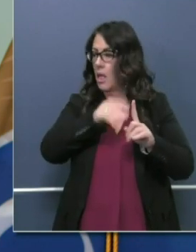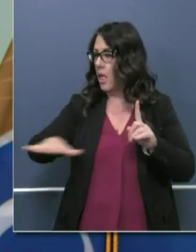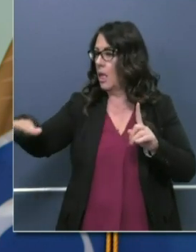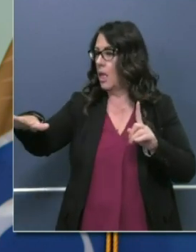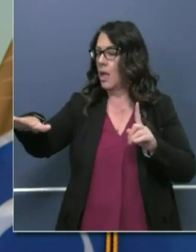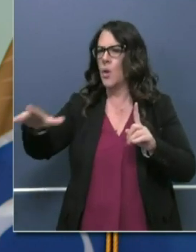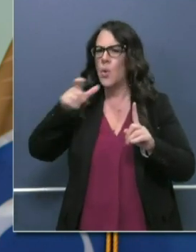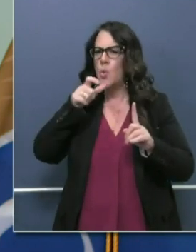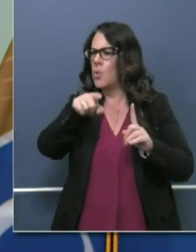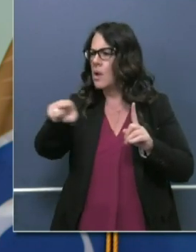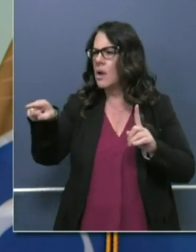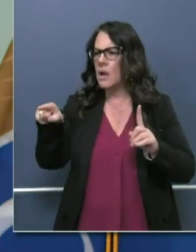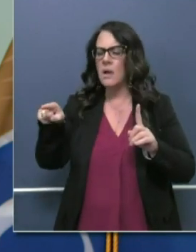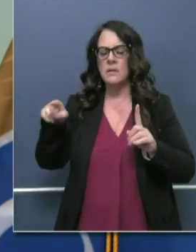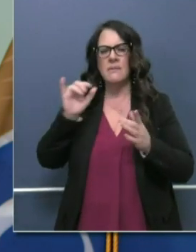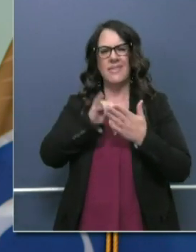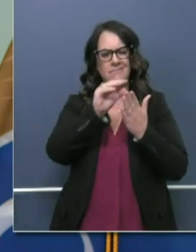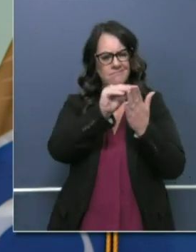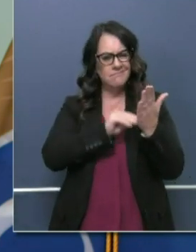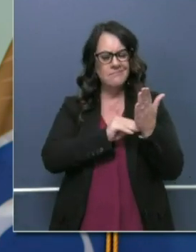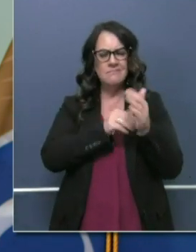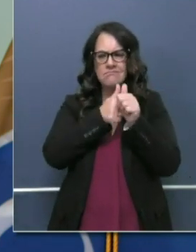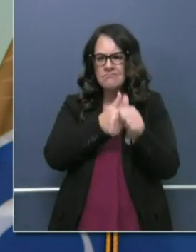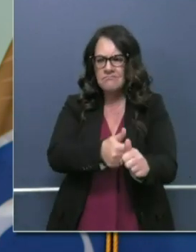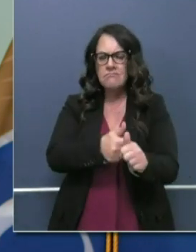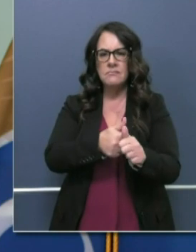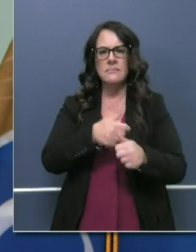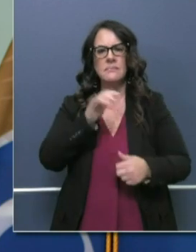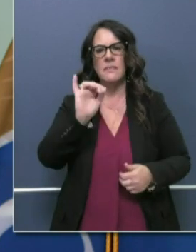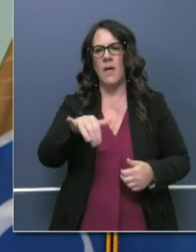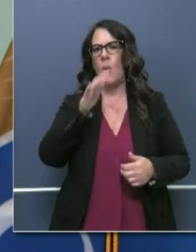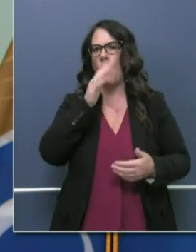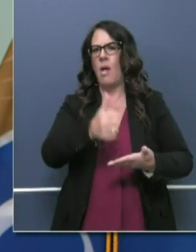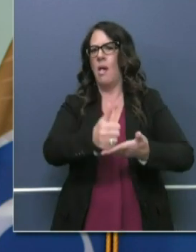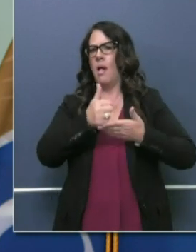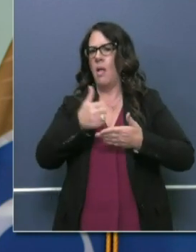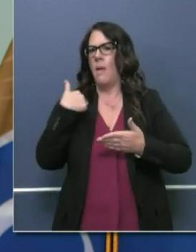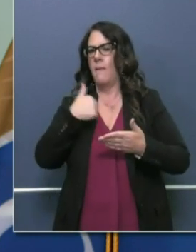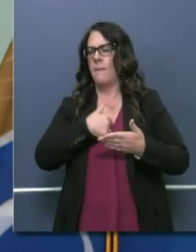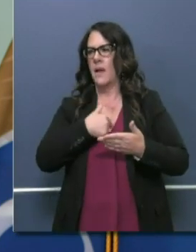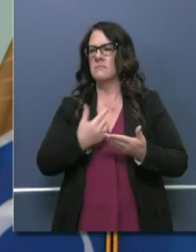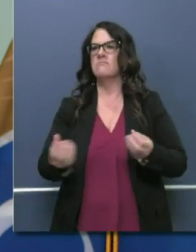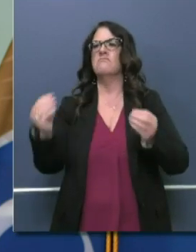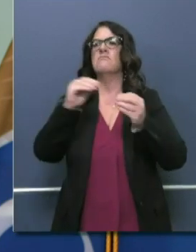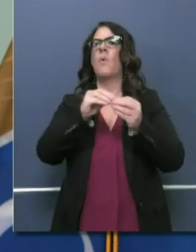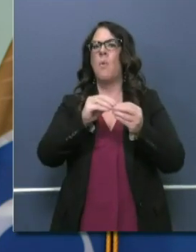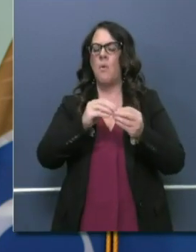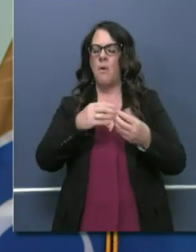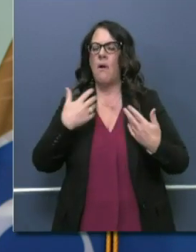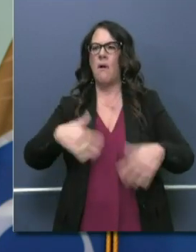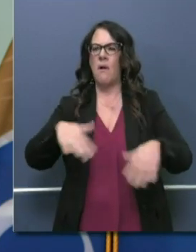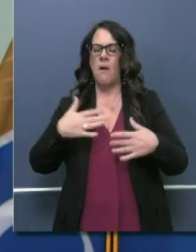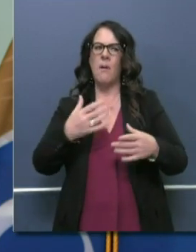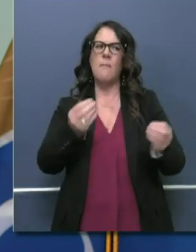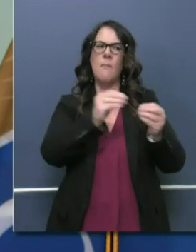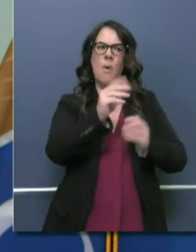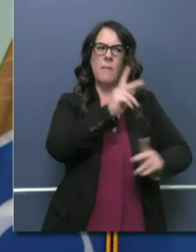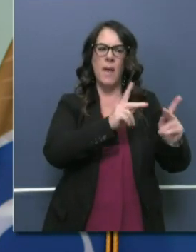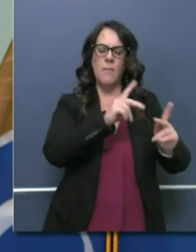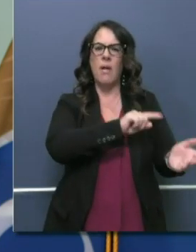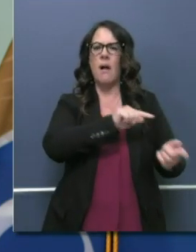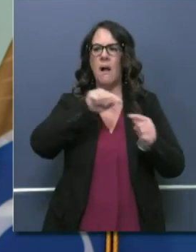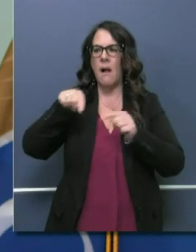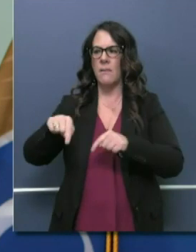a tracing regime that will substantially increase our current capacity. I'll back up and explain what I mean by